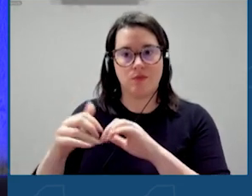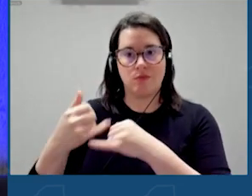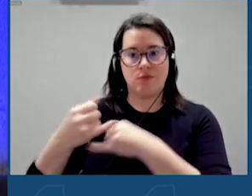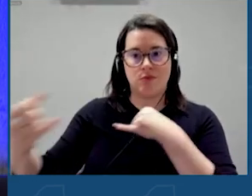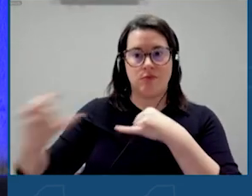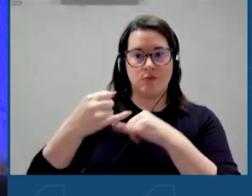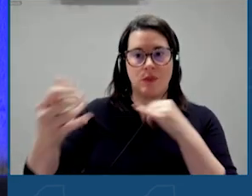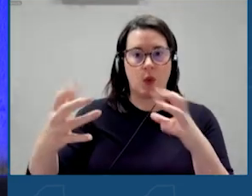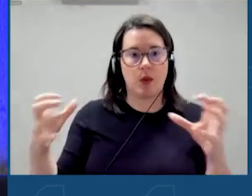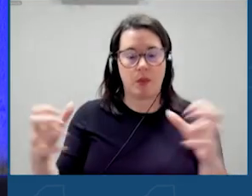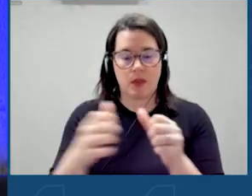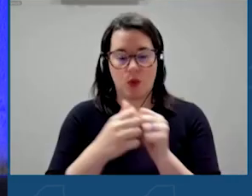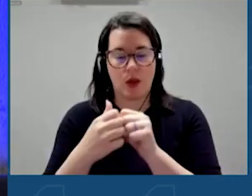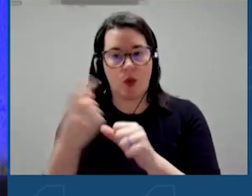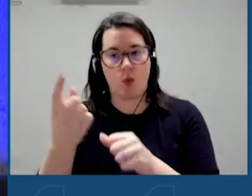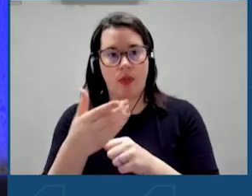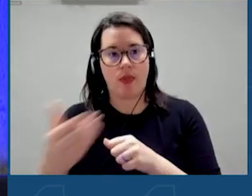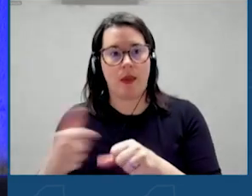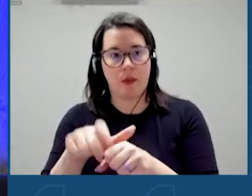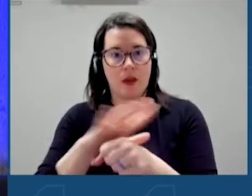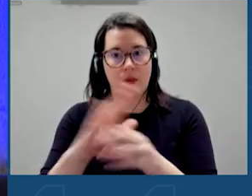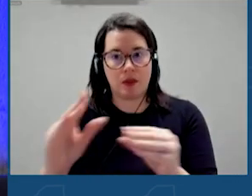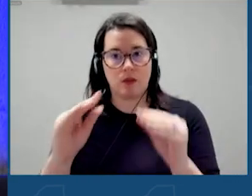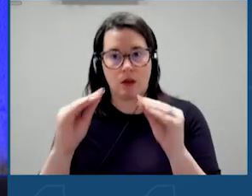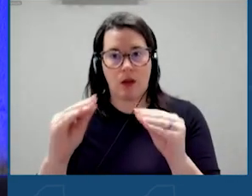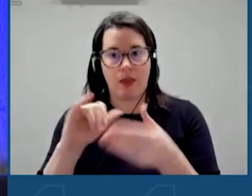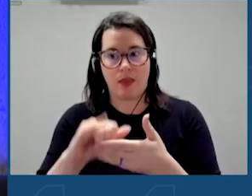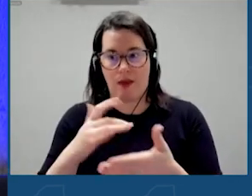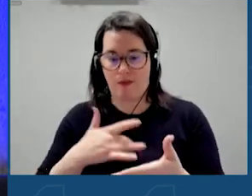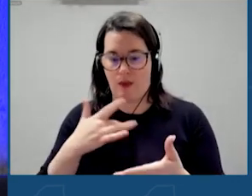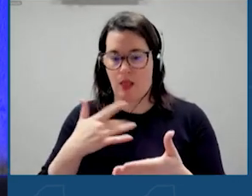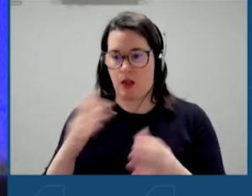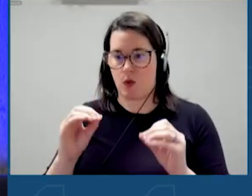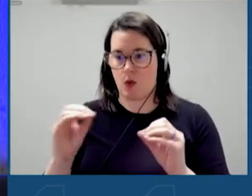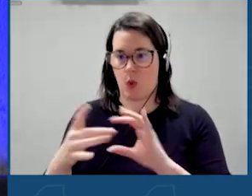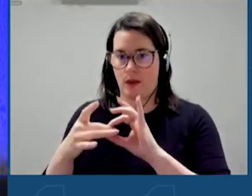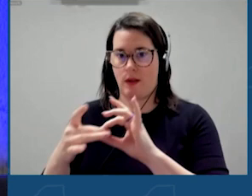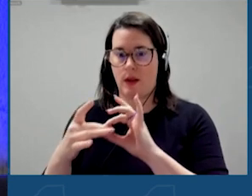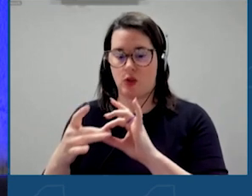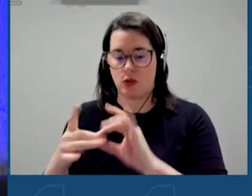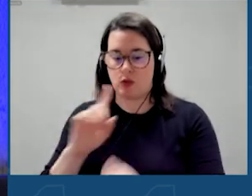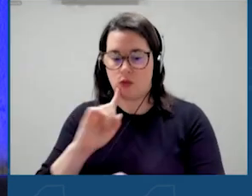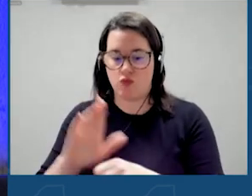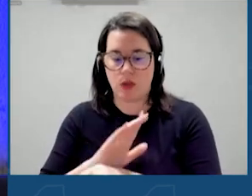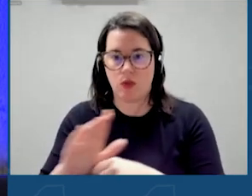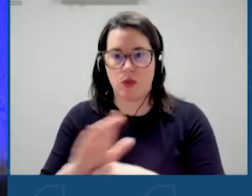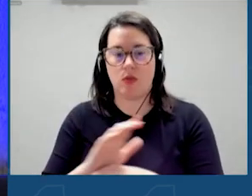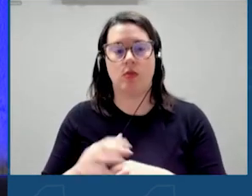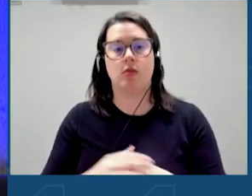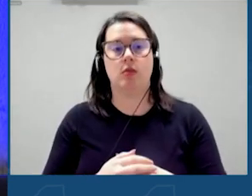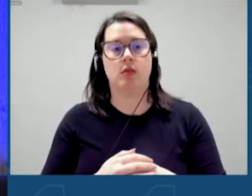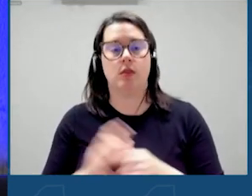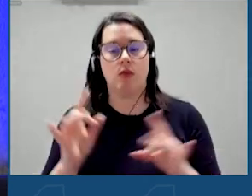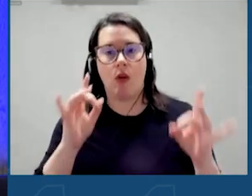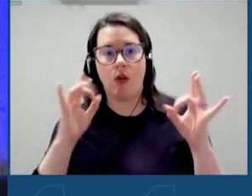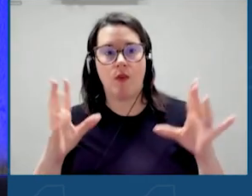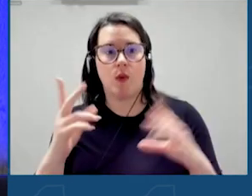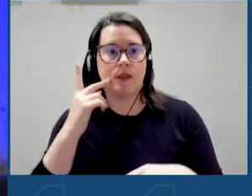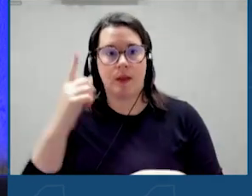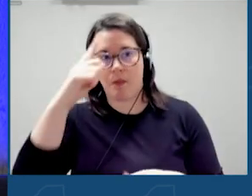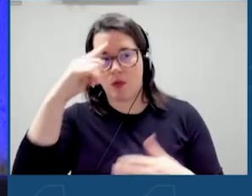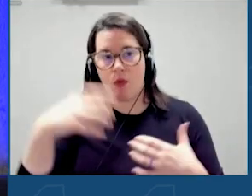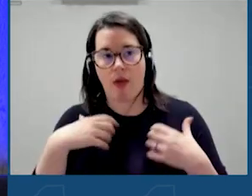thing the pandemic taught us, that loss of a human connection was real. It was devastating. We're seeing the mental health effects to this